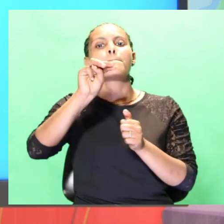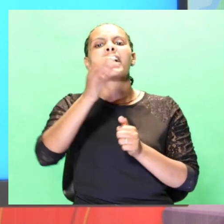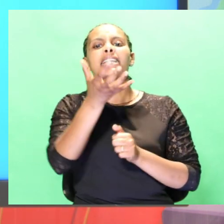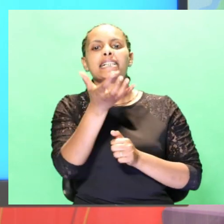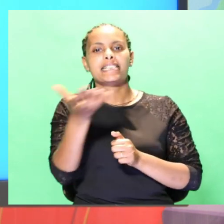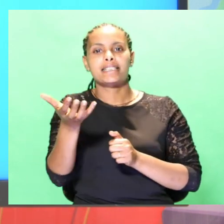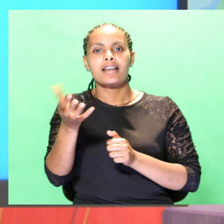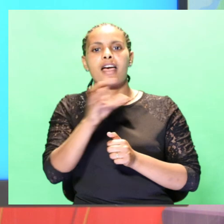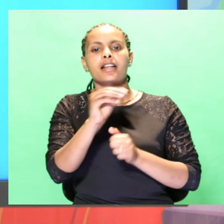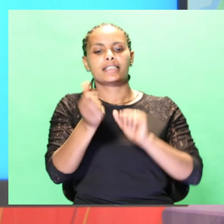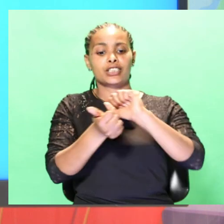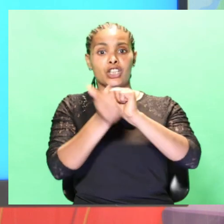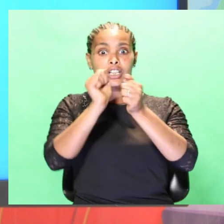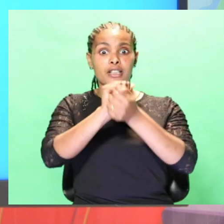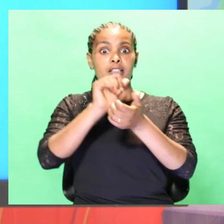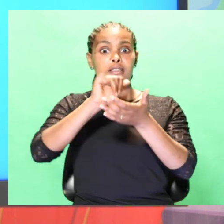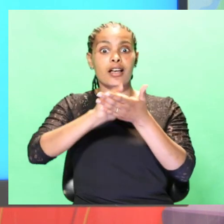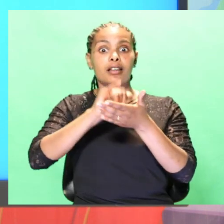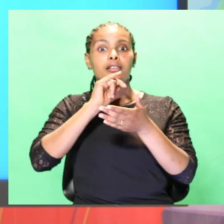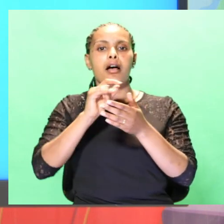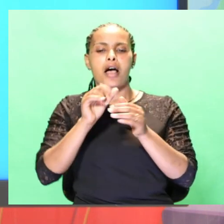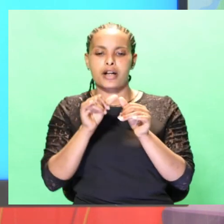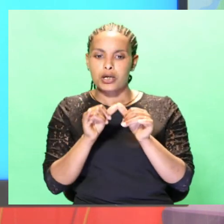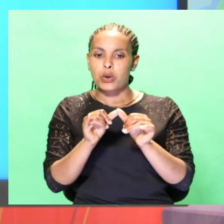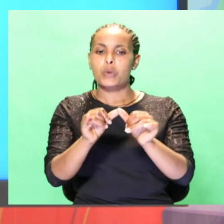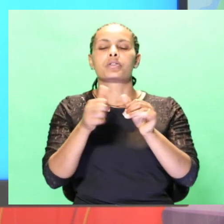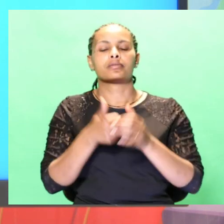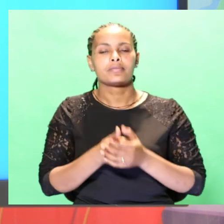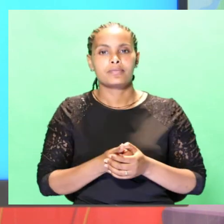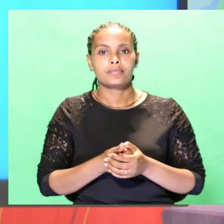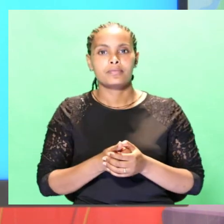matter and the changes that it undergoes.